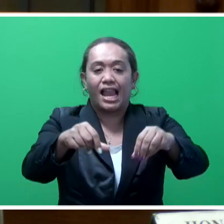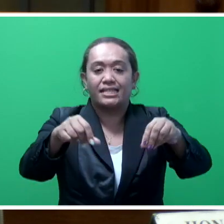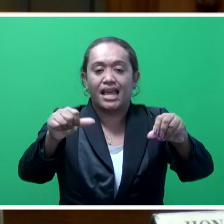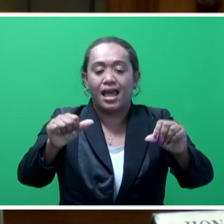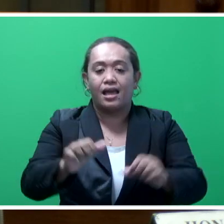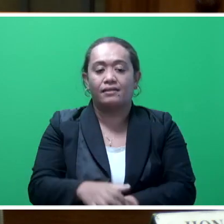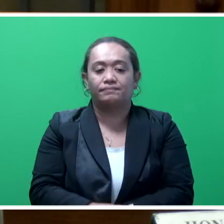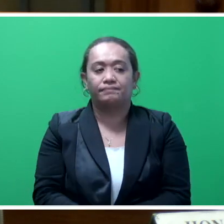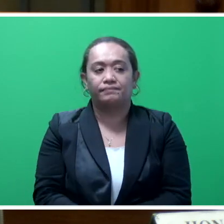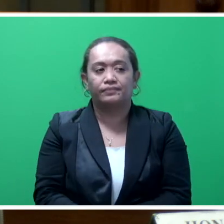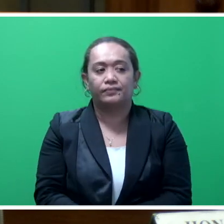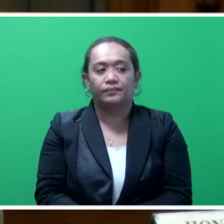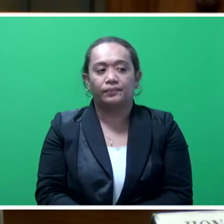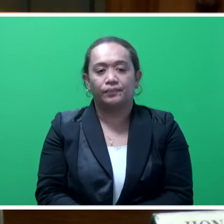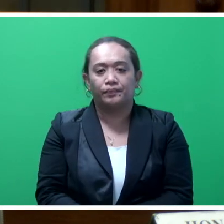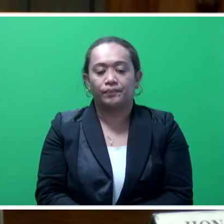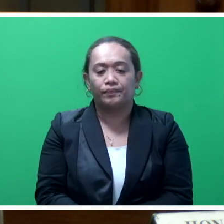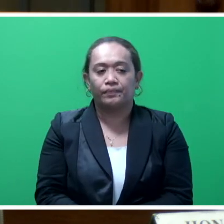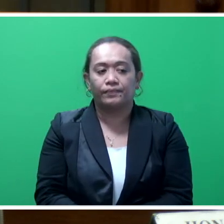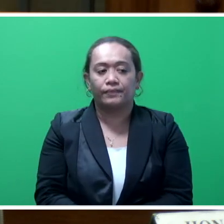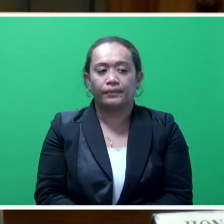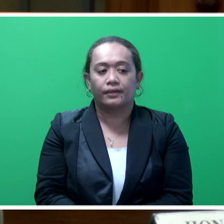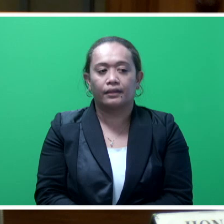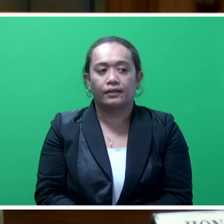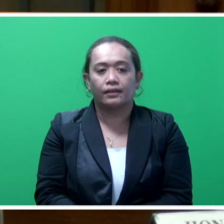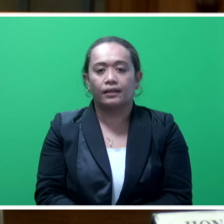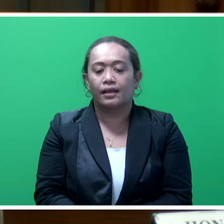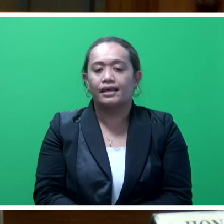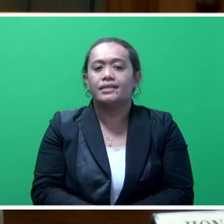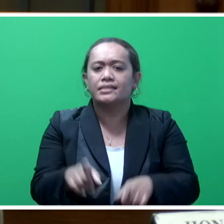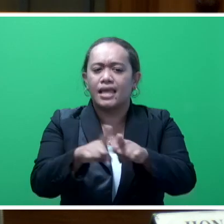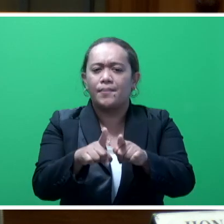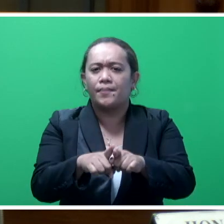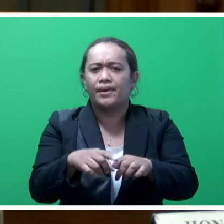three examples. Mr. Speaker said, model farmer in Kandavu,